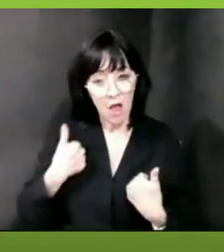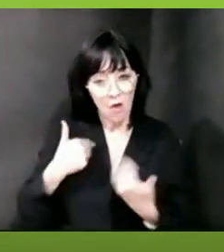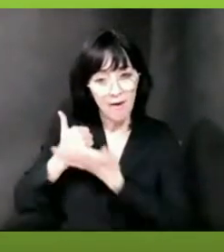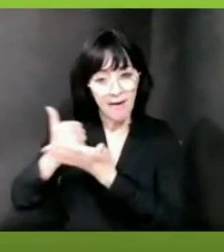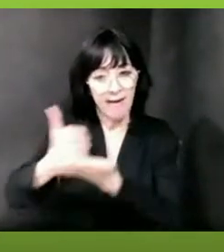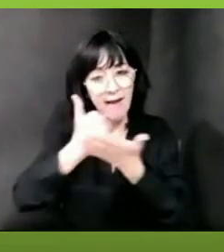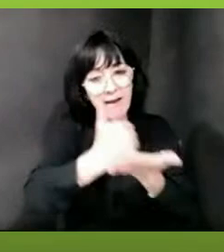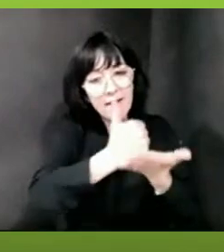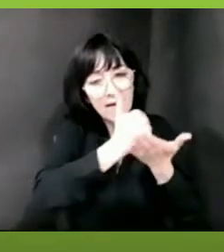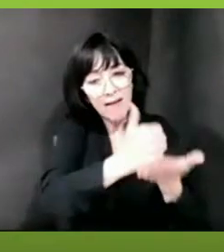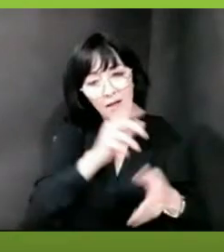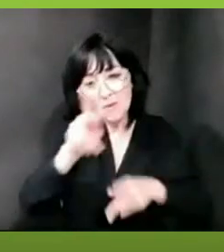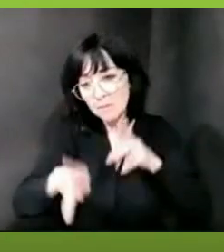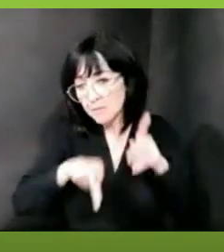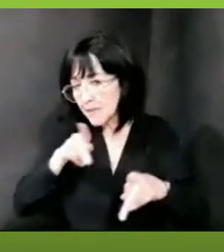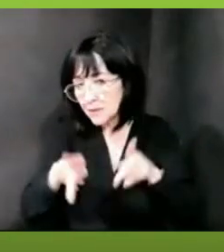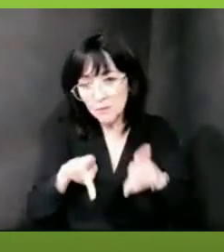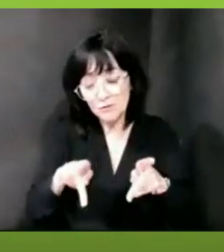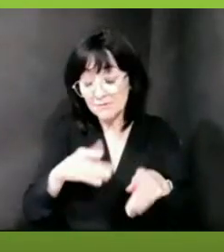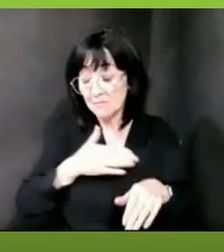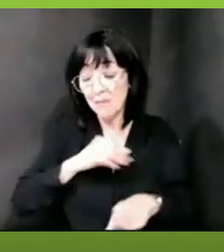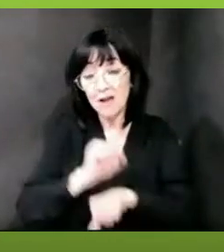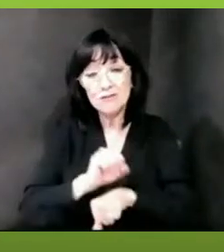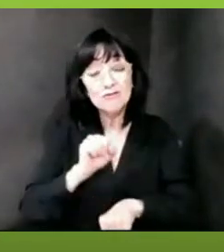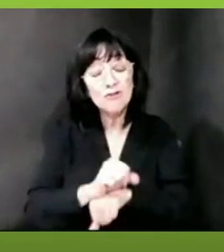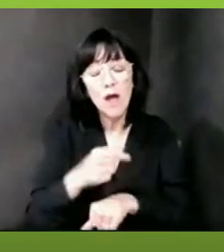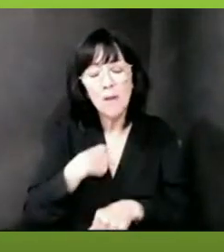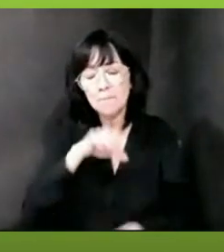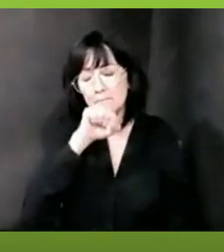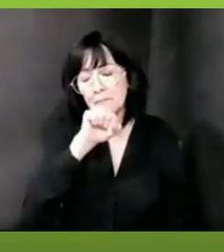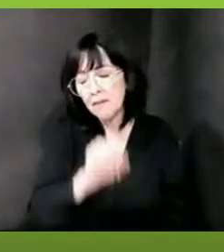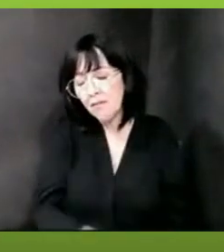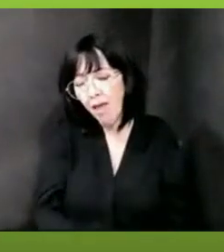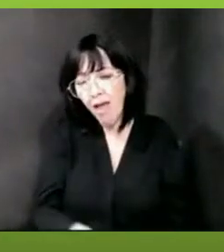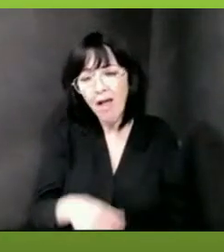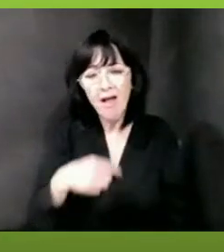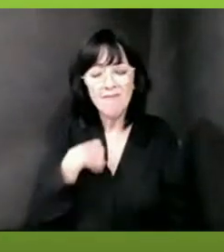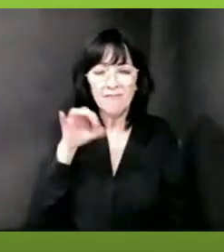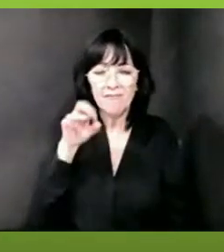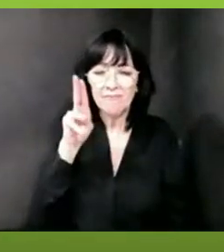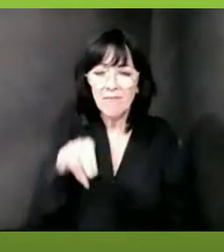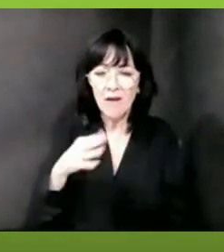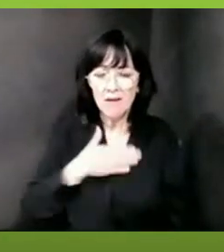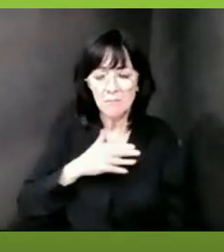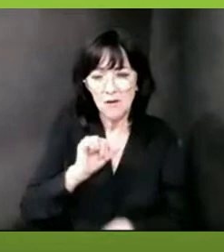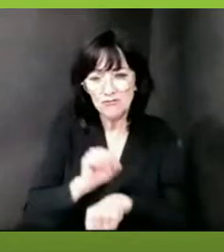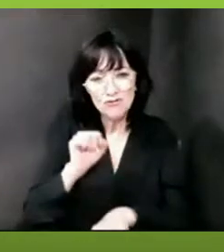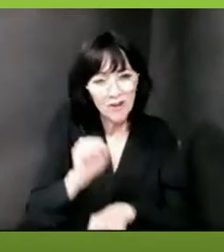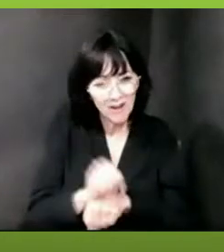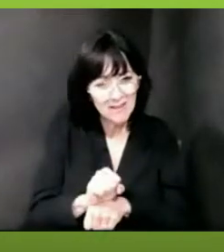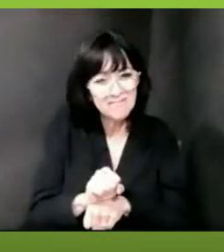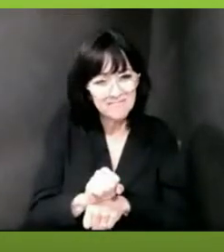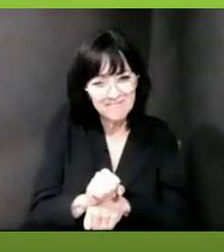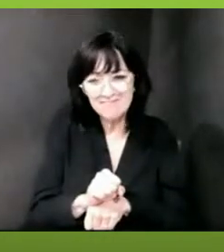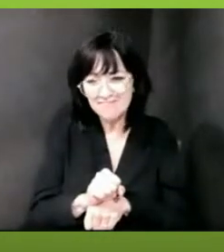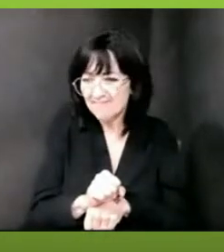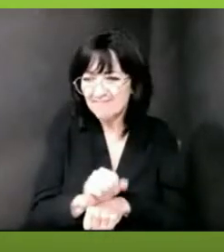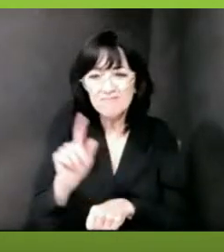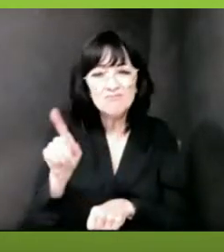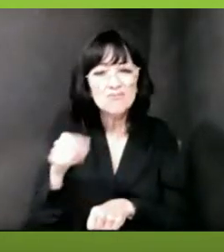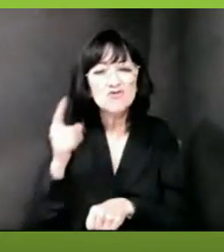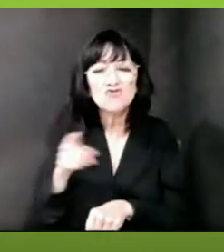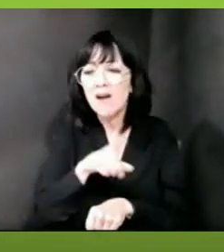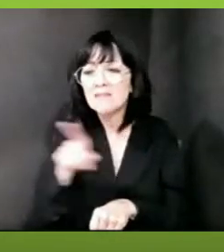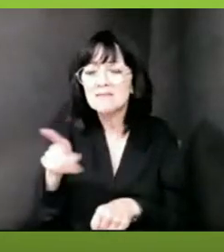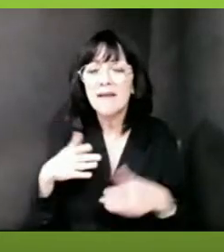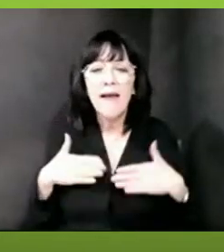day. And I love what I do. I have fun with what I do. And just be happy. Just know that you